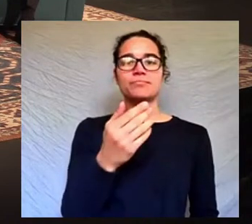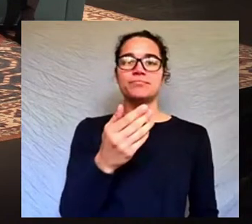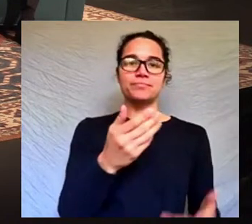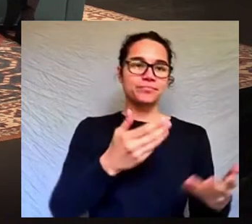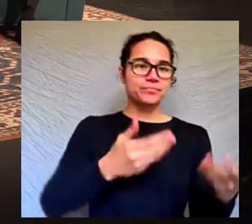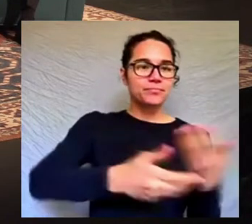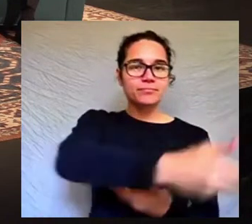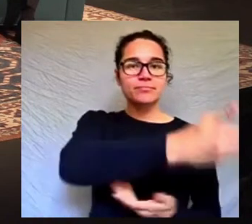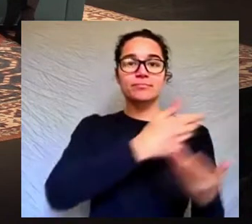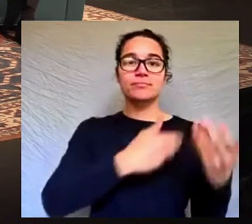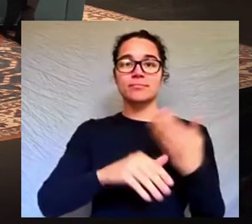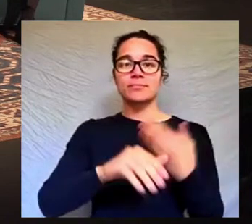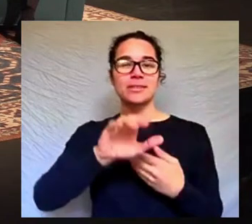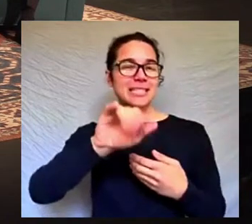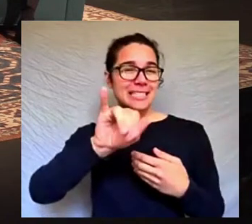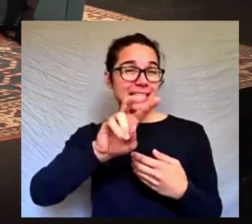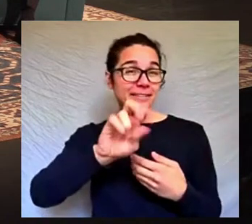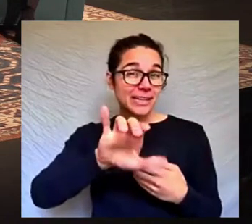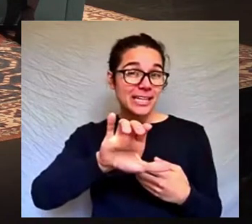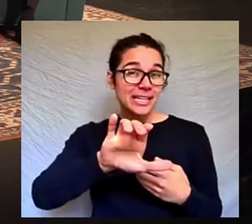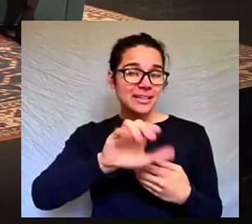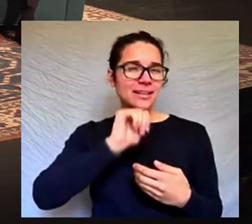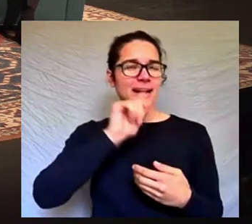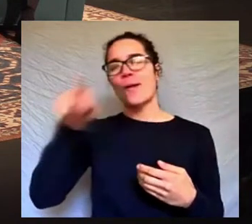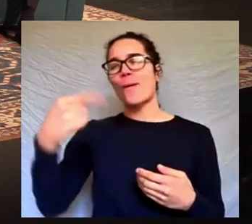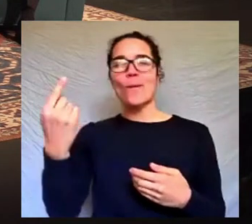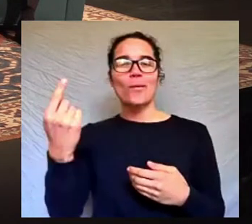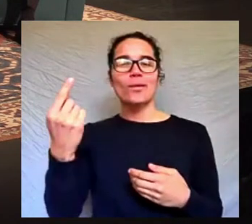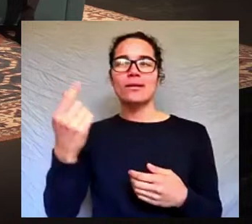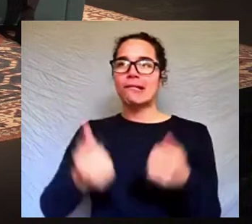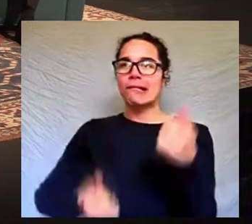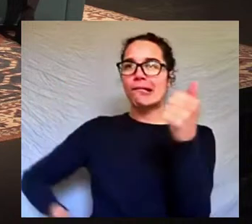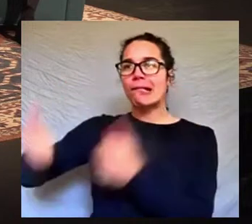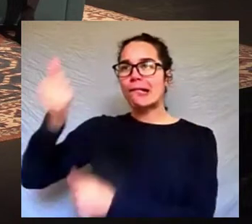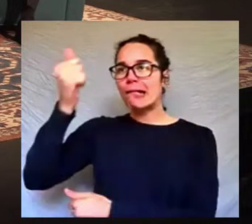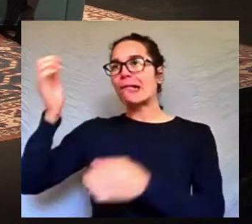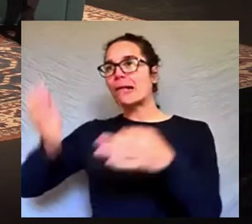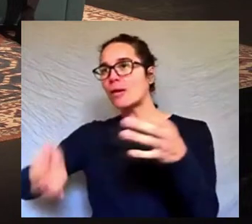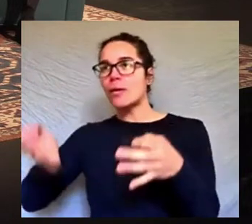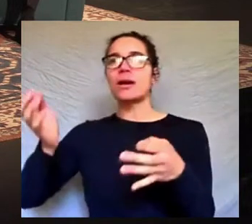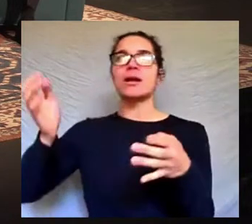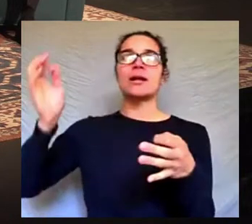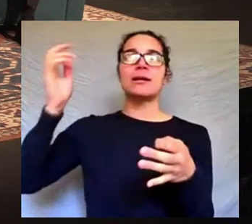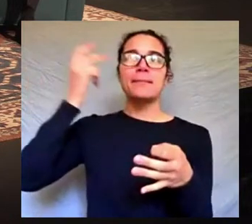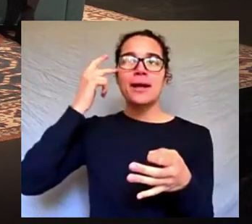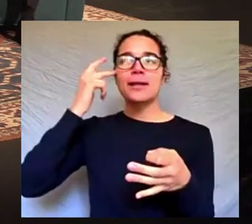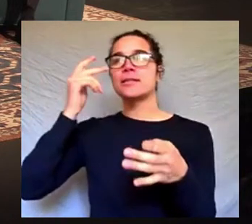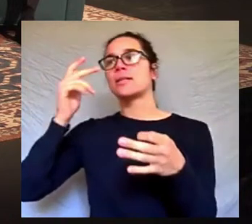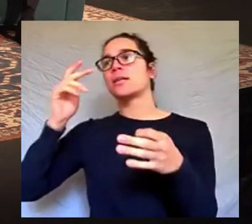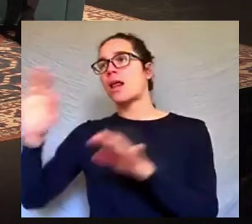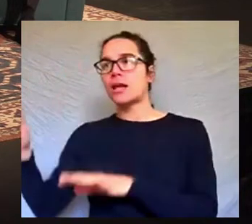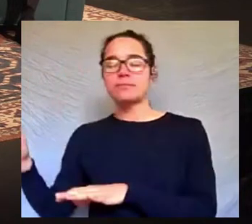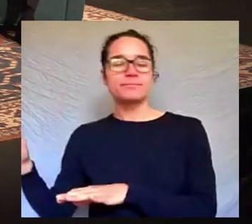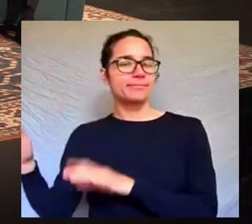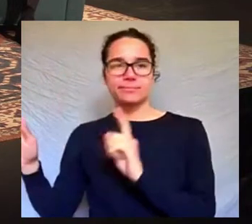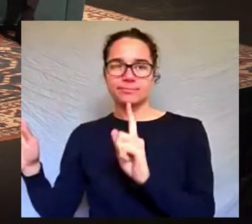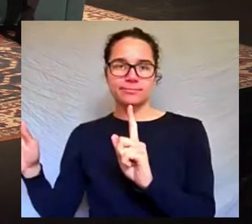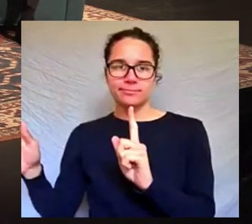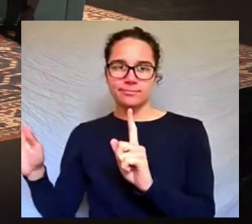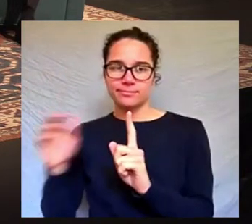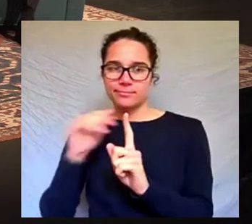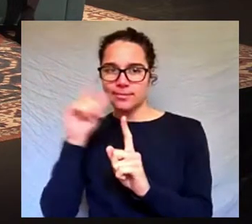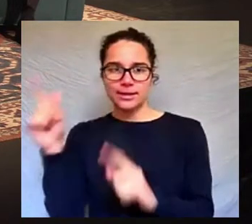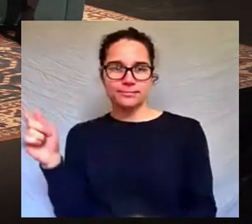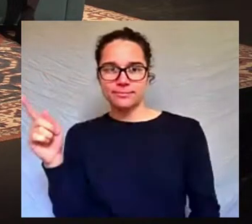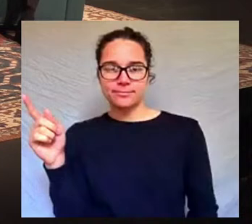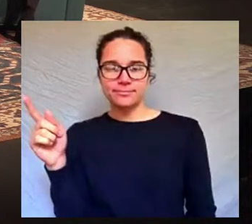not merely electoral politics. And that's what so many people think of, that civic